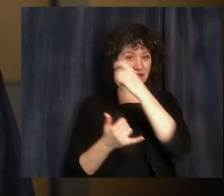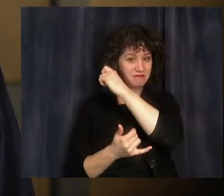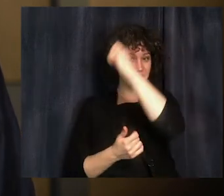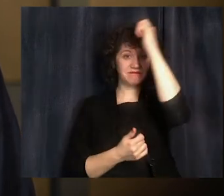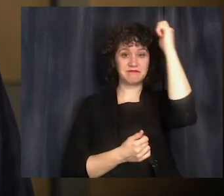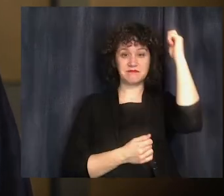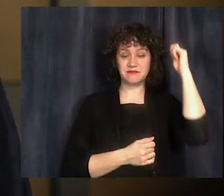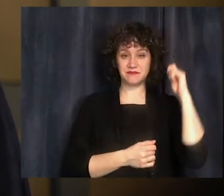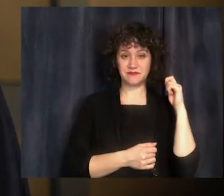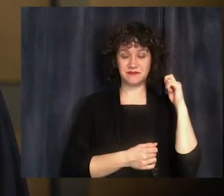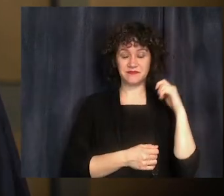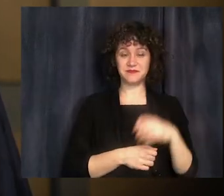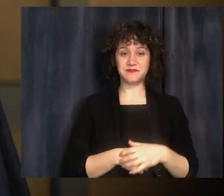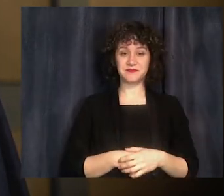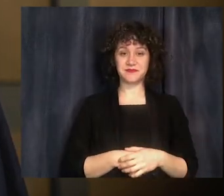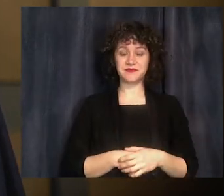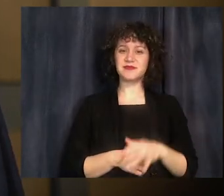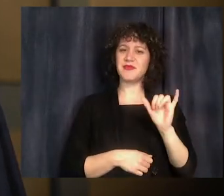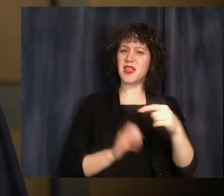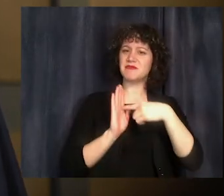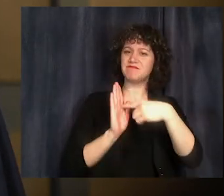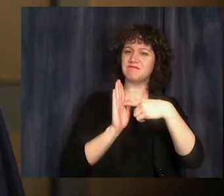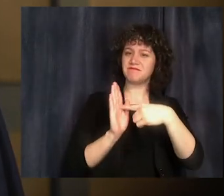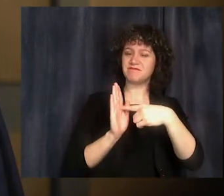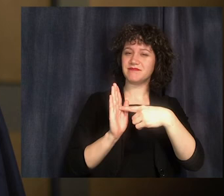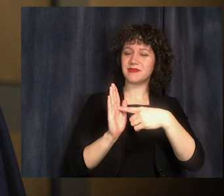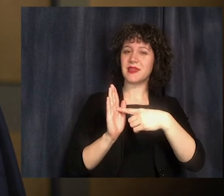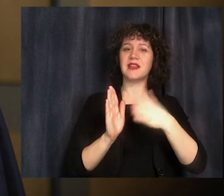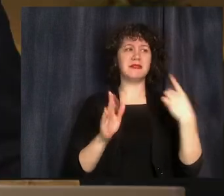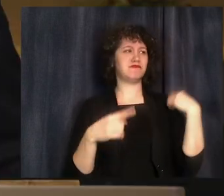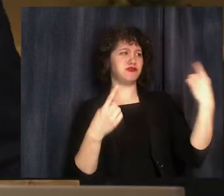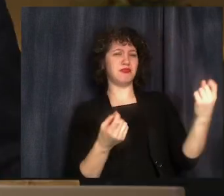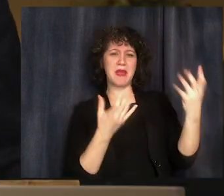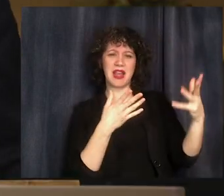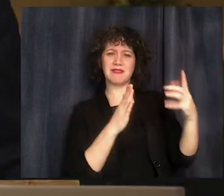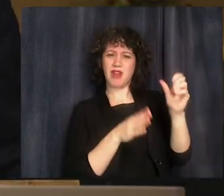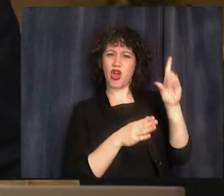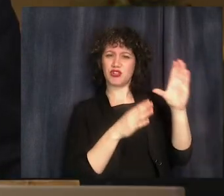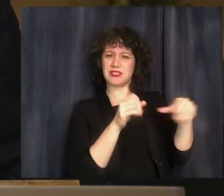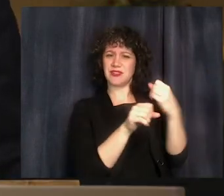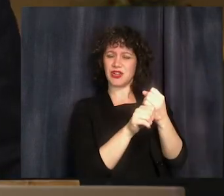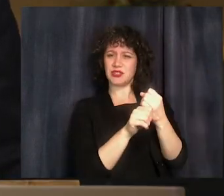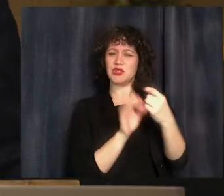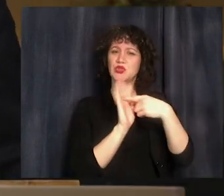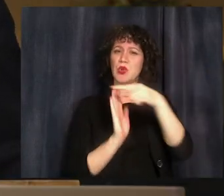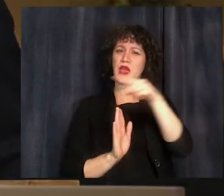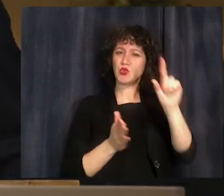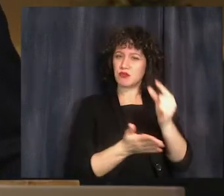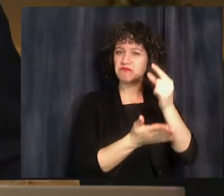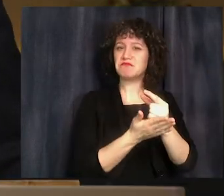from the right to the left, a symbolic gesture that has been invoked for hundreds of years to symbolize your graduation towards your